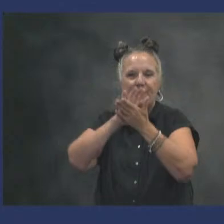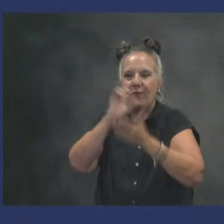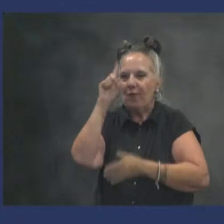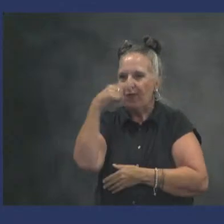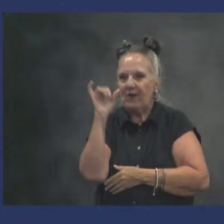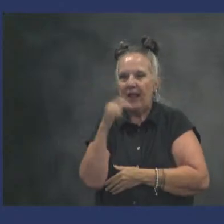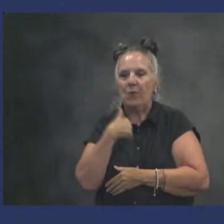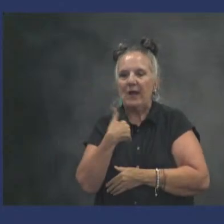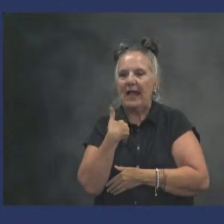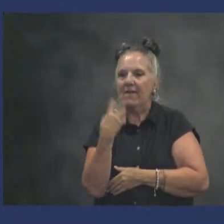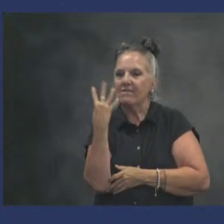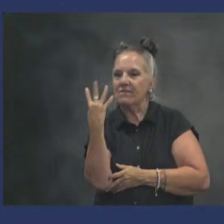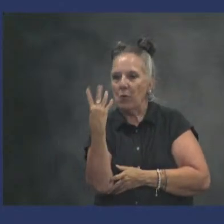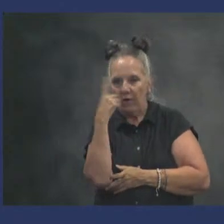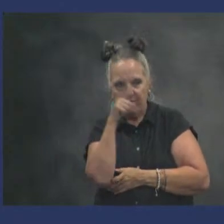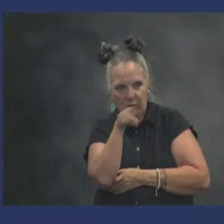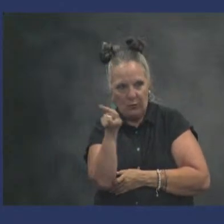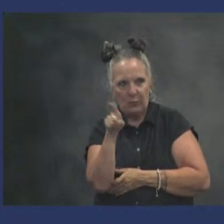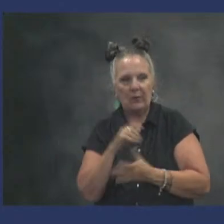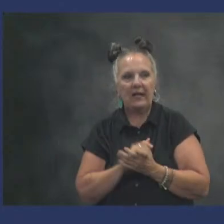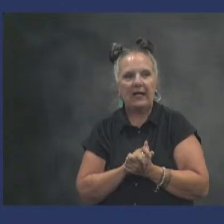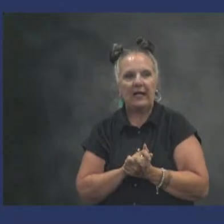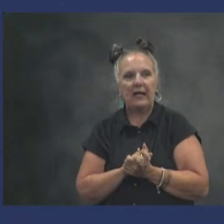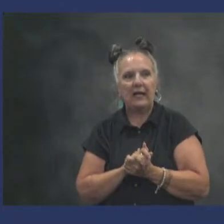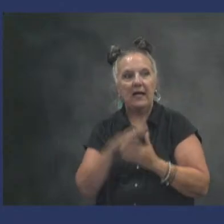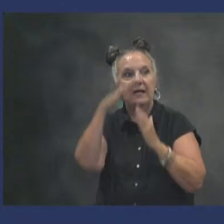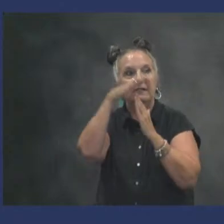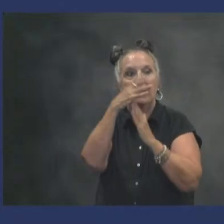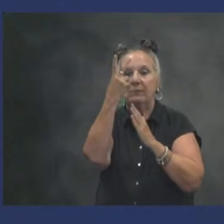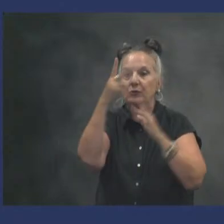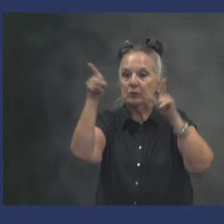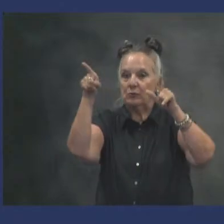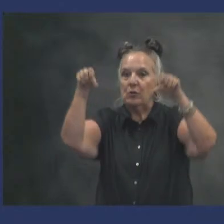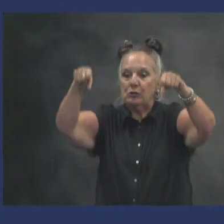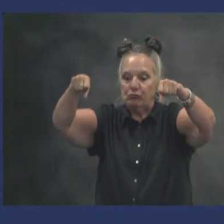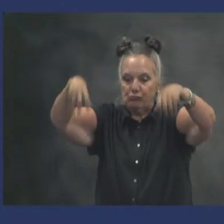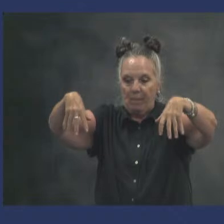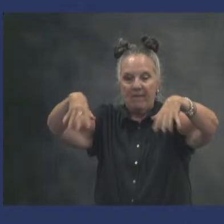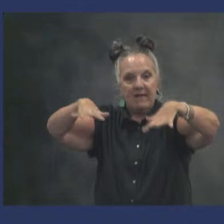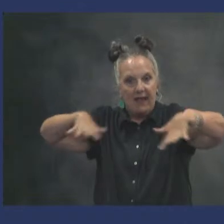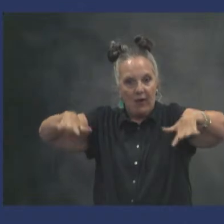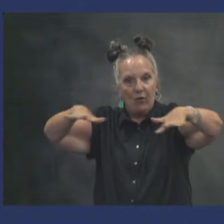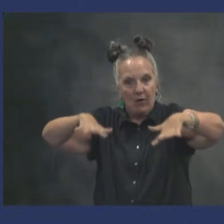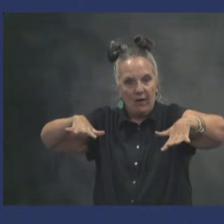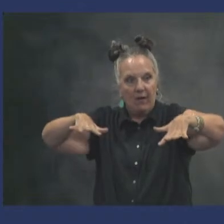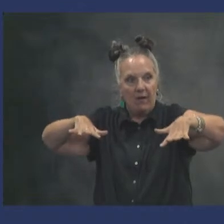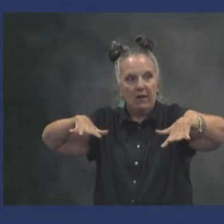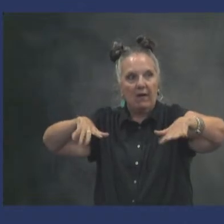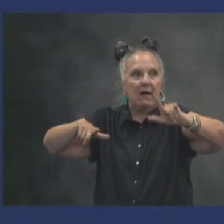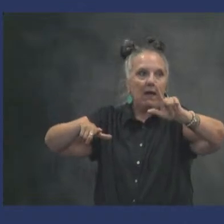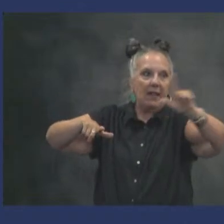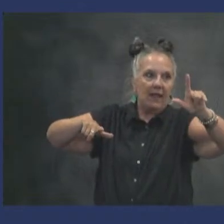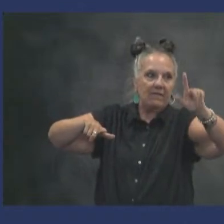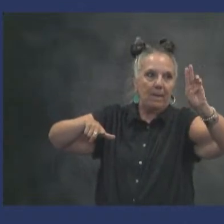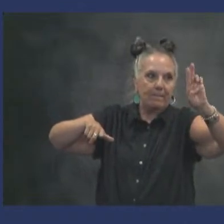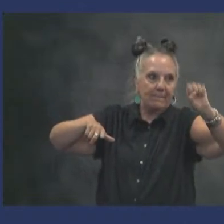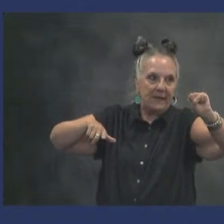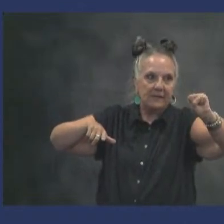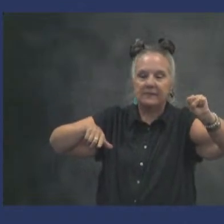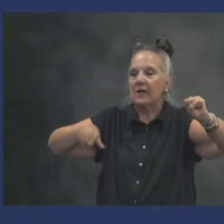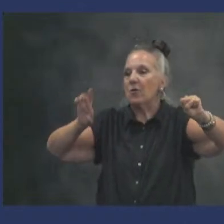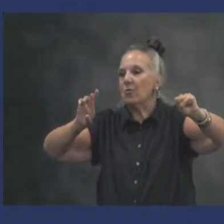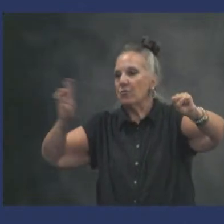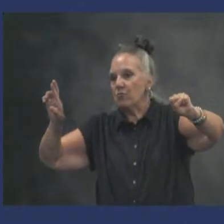here for you. The top 2 are the drop-off areas. Upper left is the bus drop-off loop with